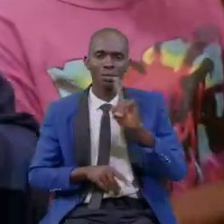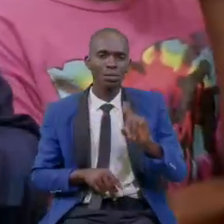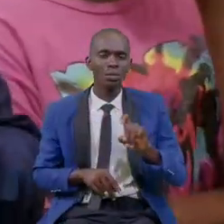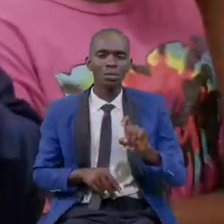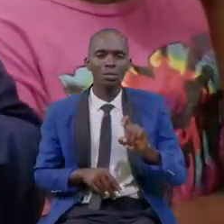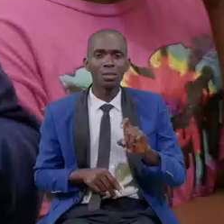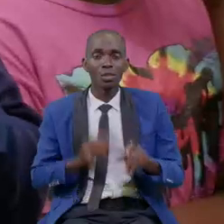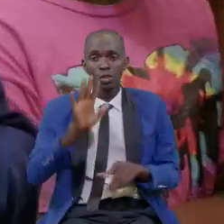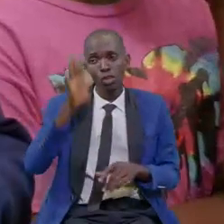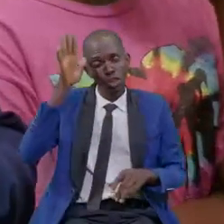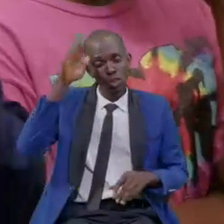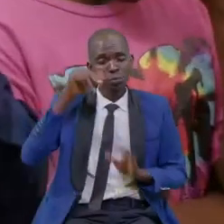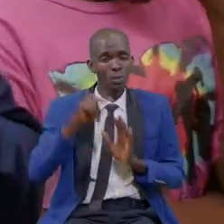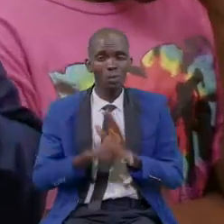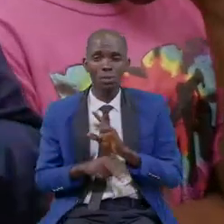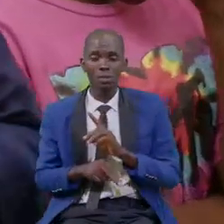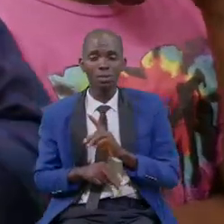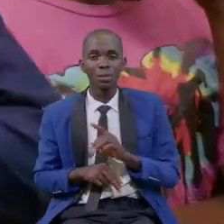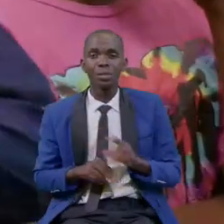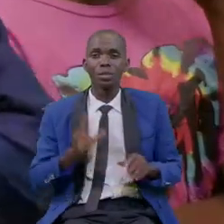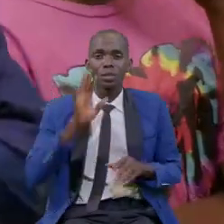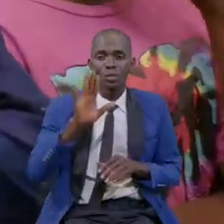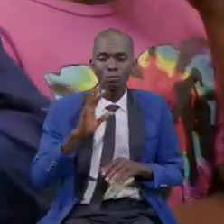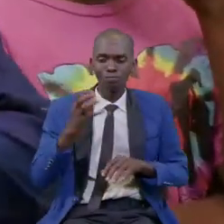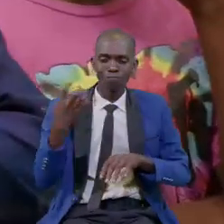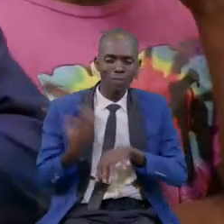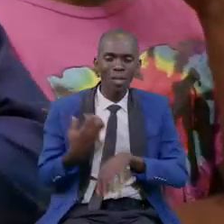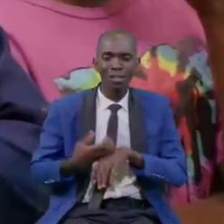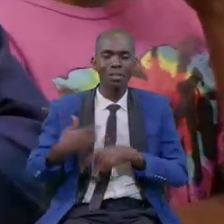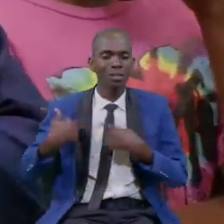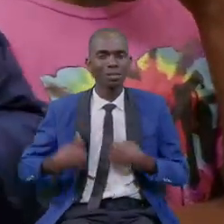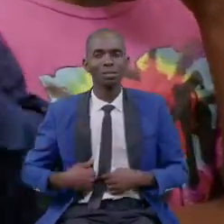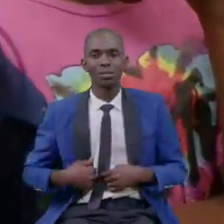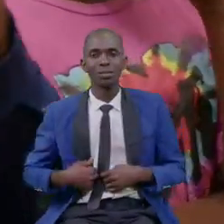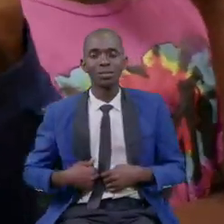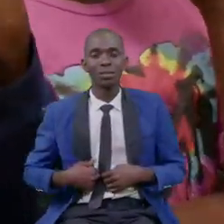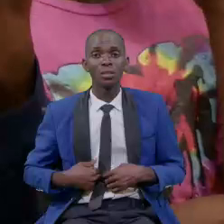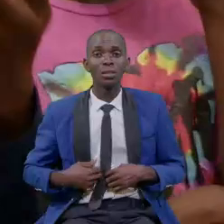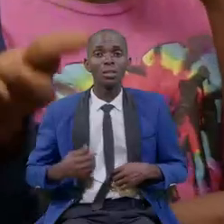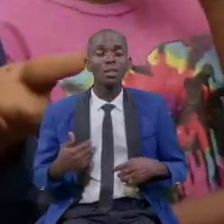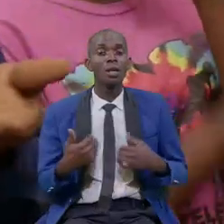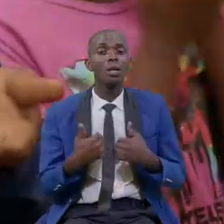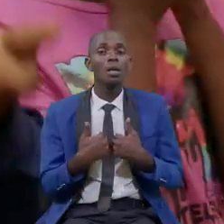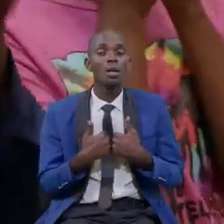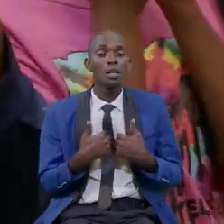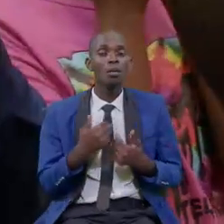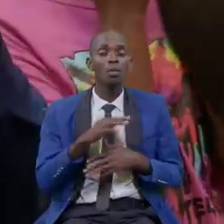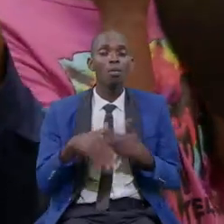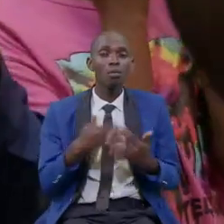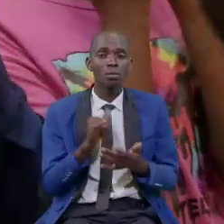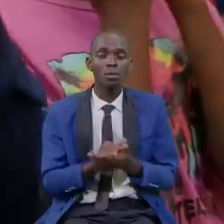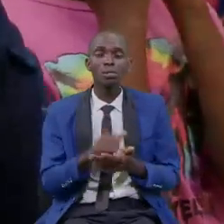the stubbornness, the stony heart? Has that been taken